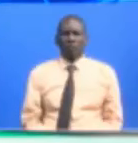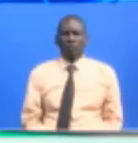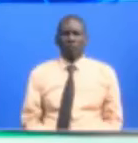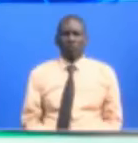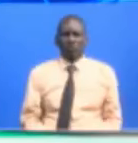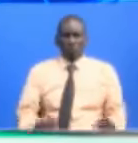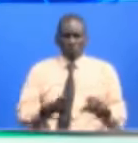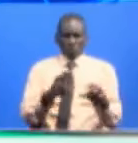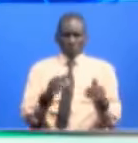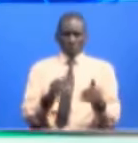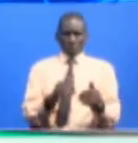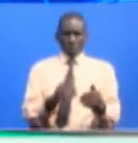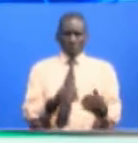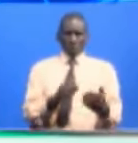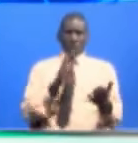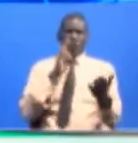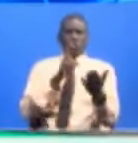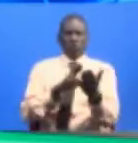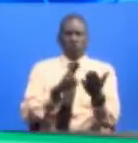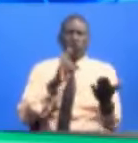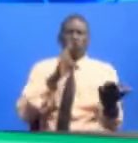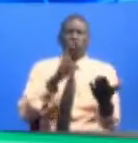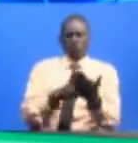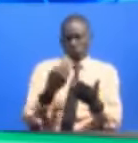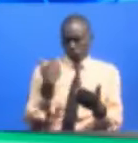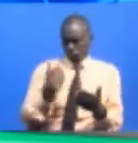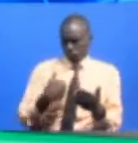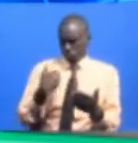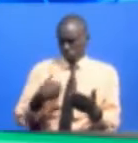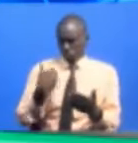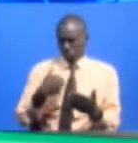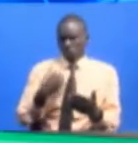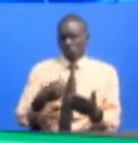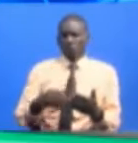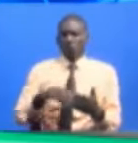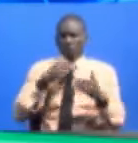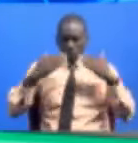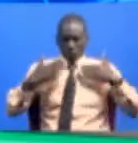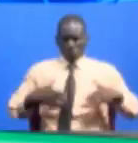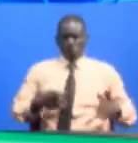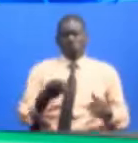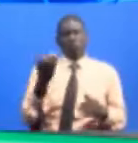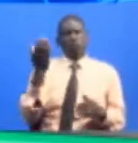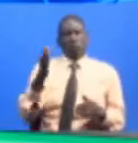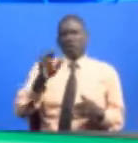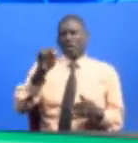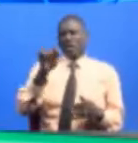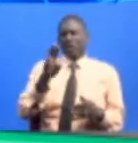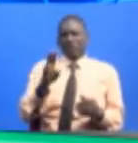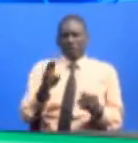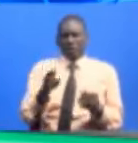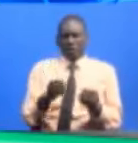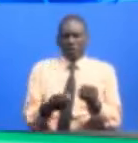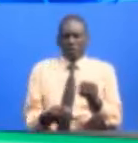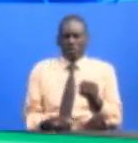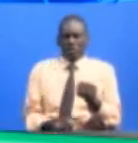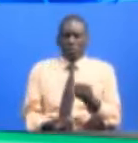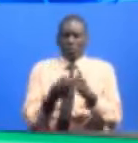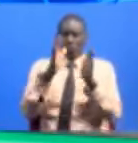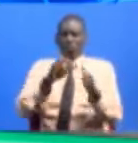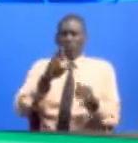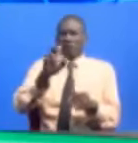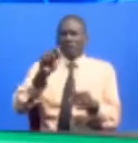Well, and results of a post-mortem examination conducted on the body of the late NTV output producer Rita